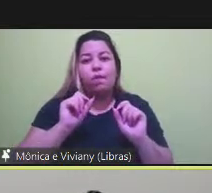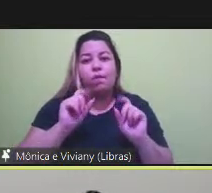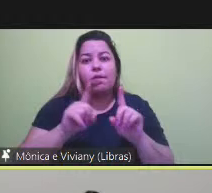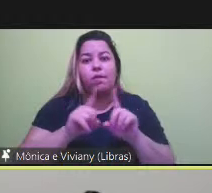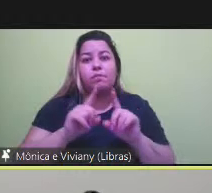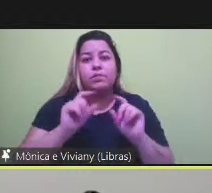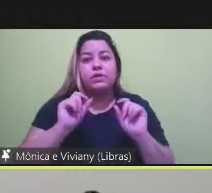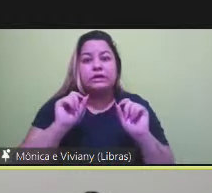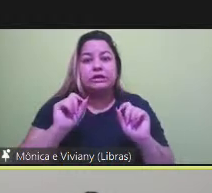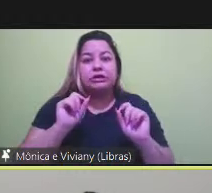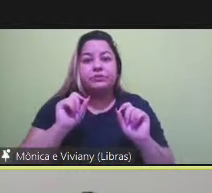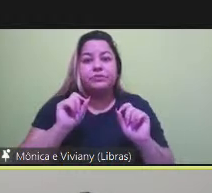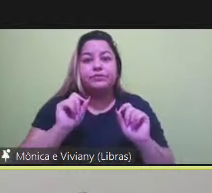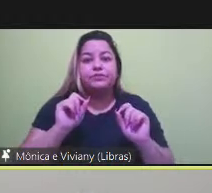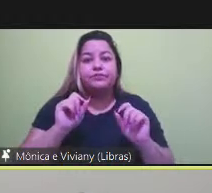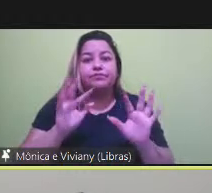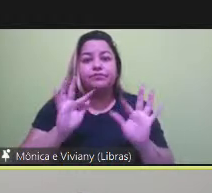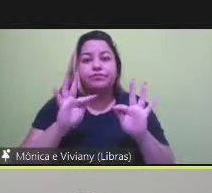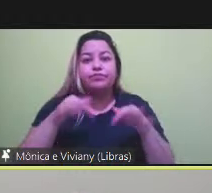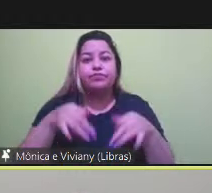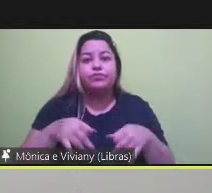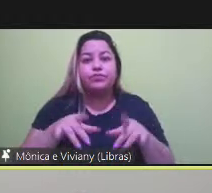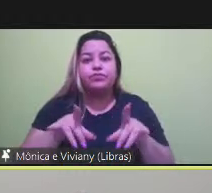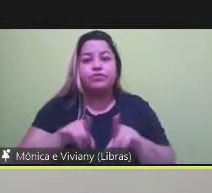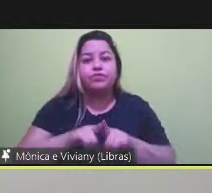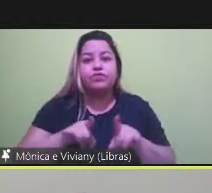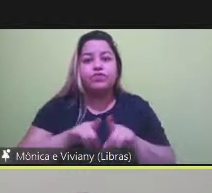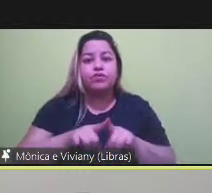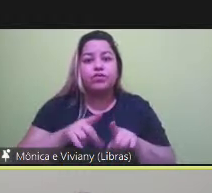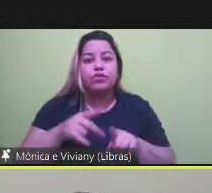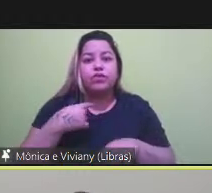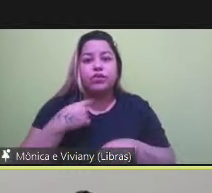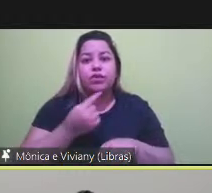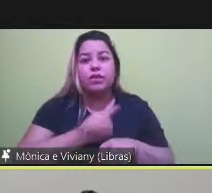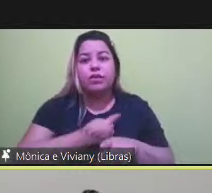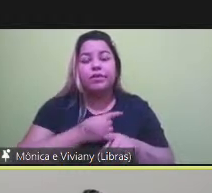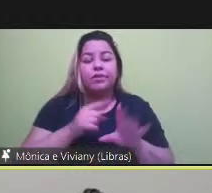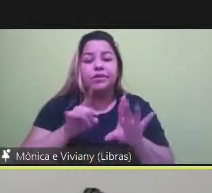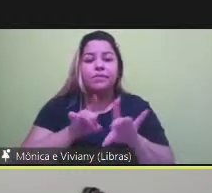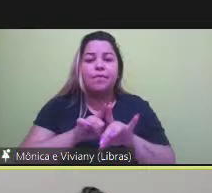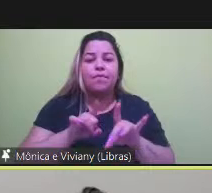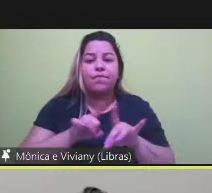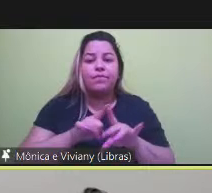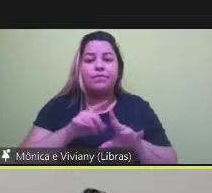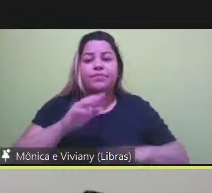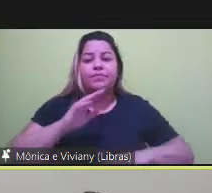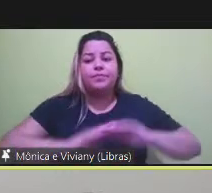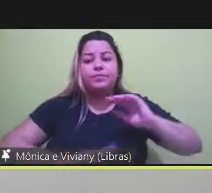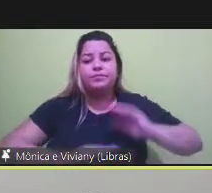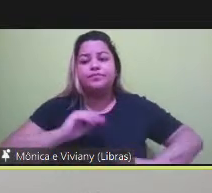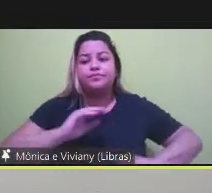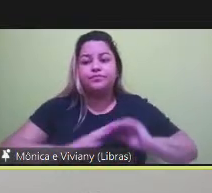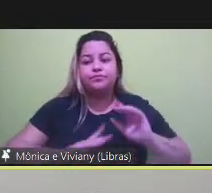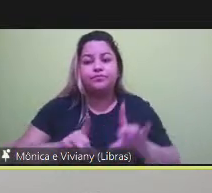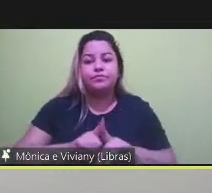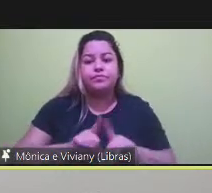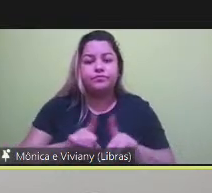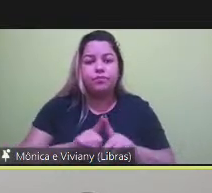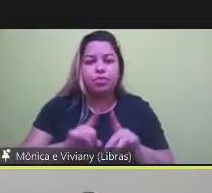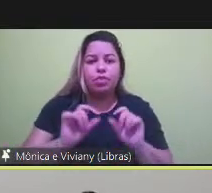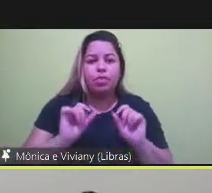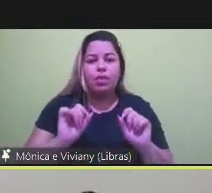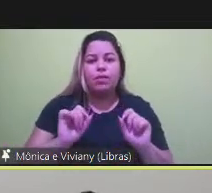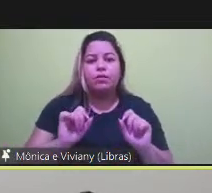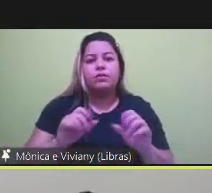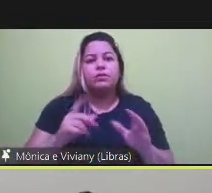this analysis, then finalize our main plan of food and nutritional vigilance, so that we can